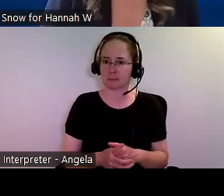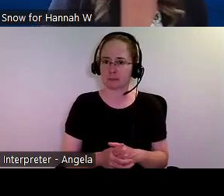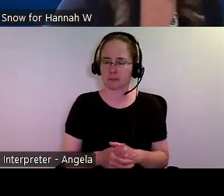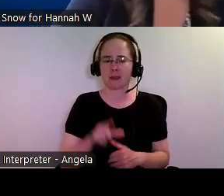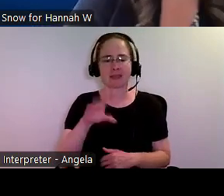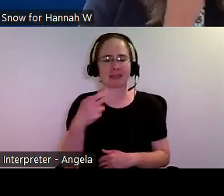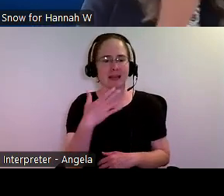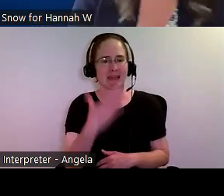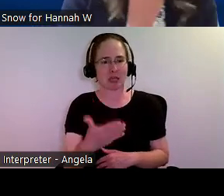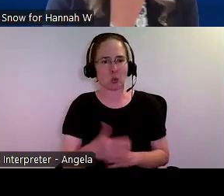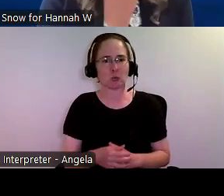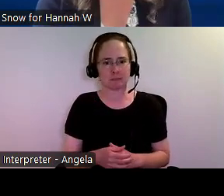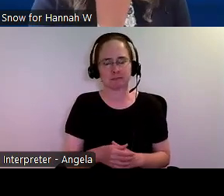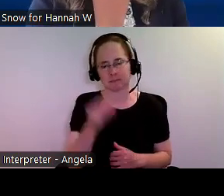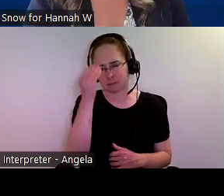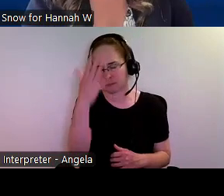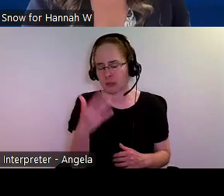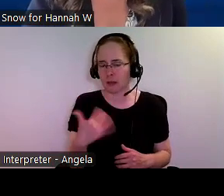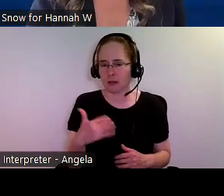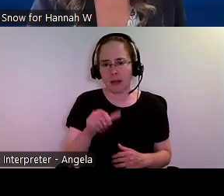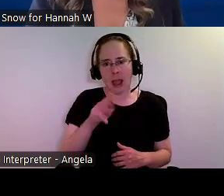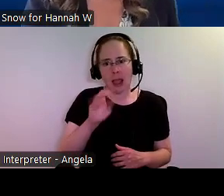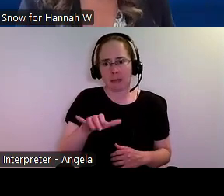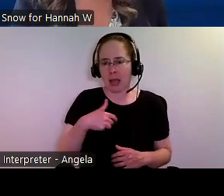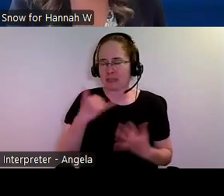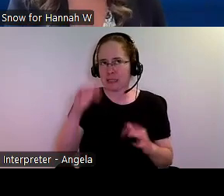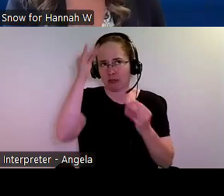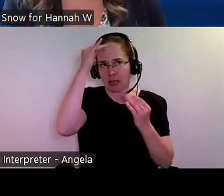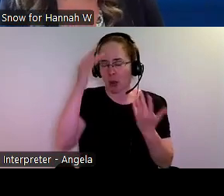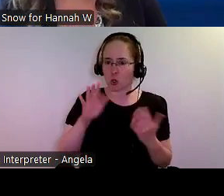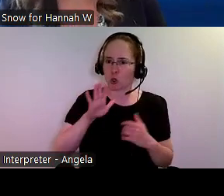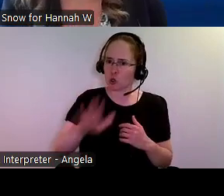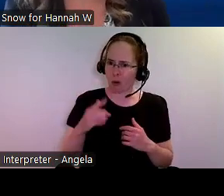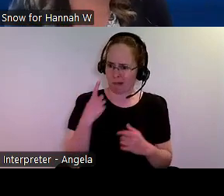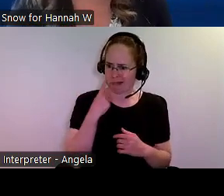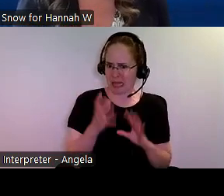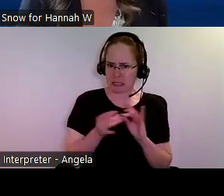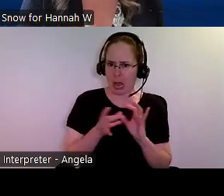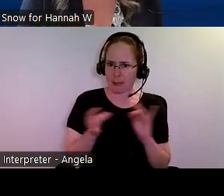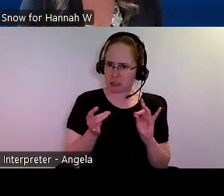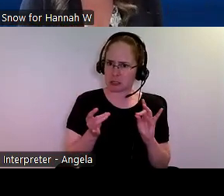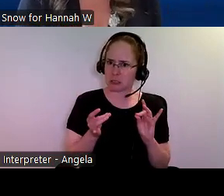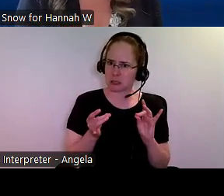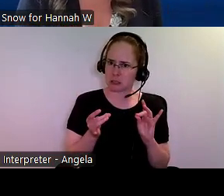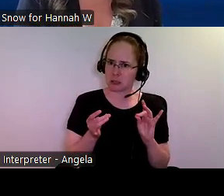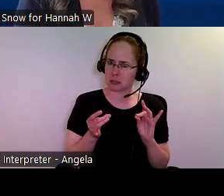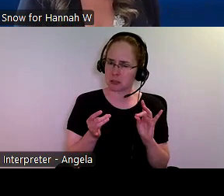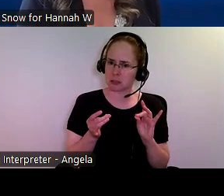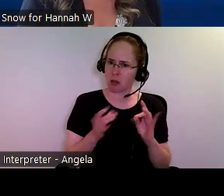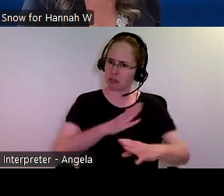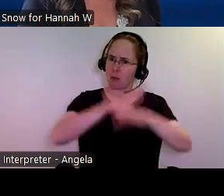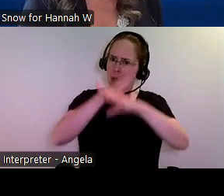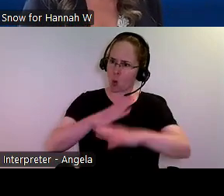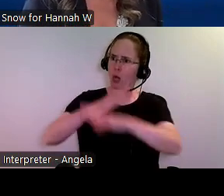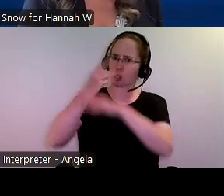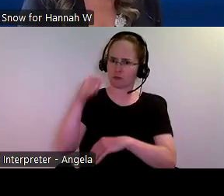Leah, thank you. I'll tell you, Amy, I'm actually still thinking about your last comment about just the barriers that were